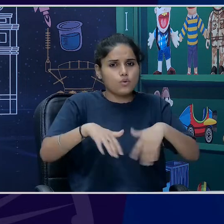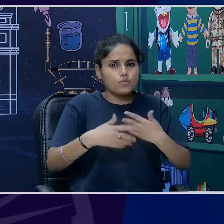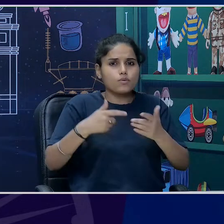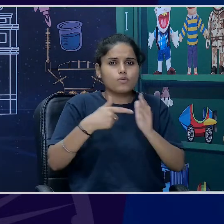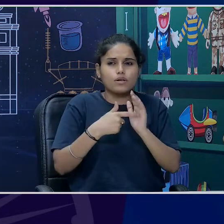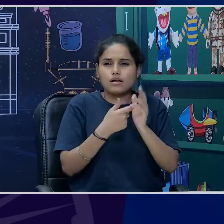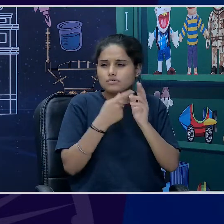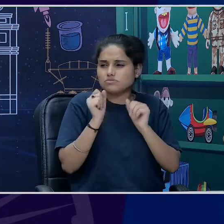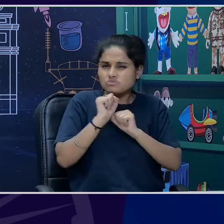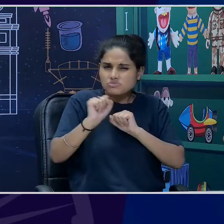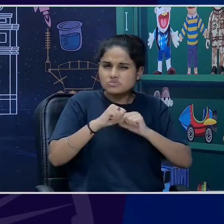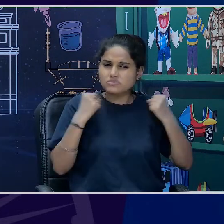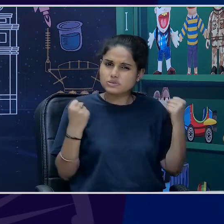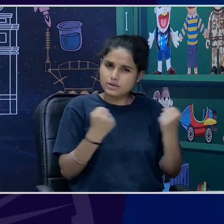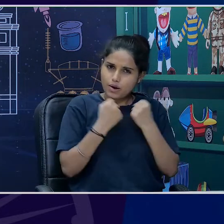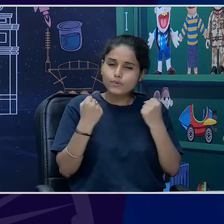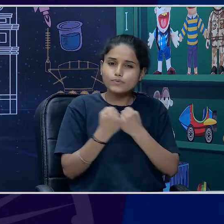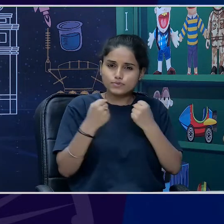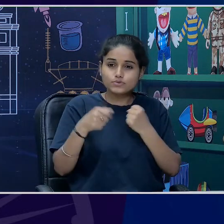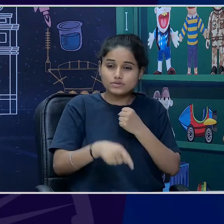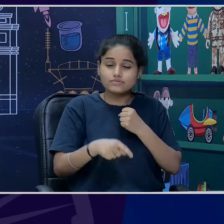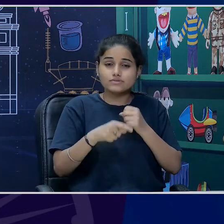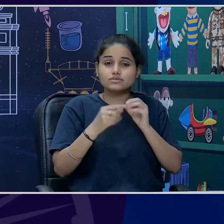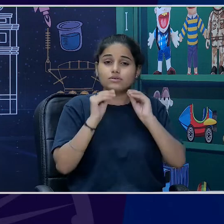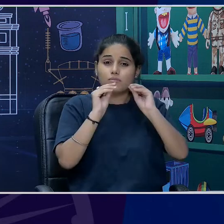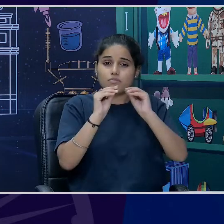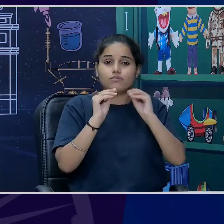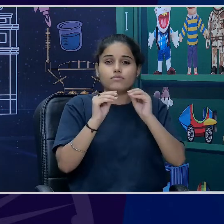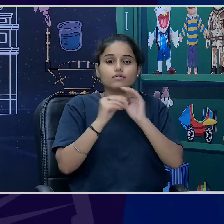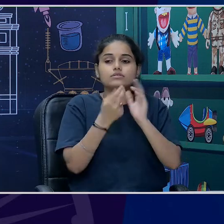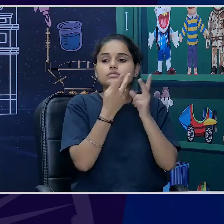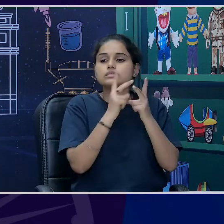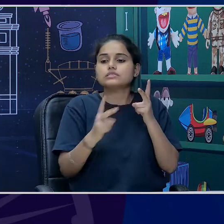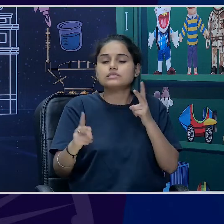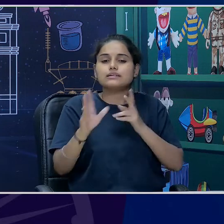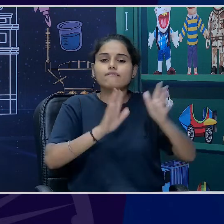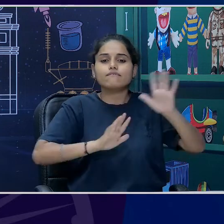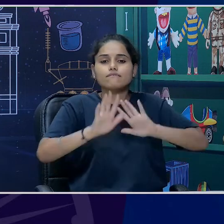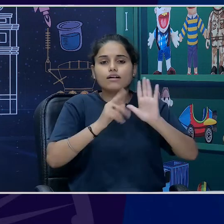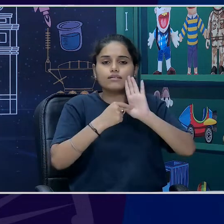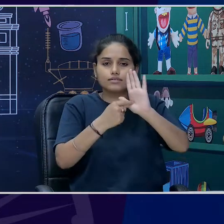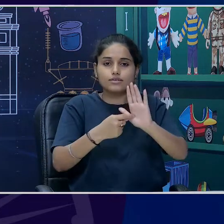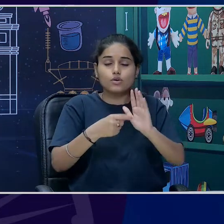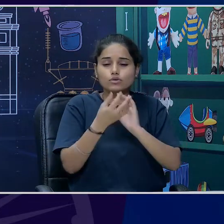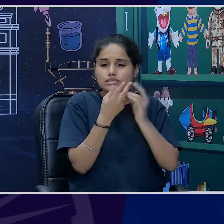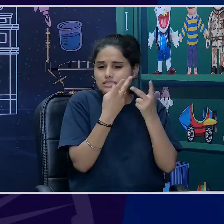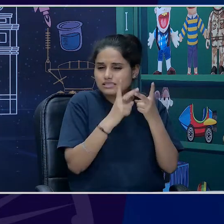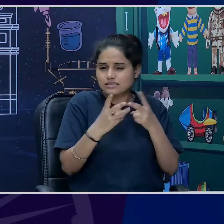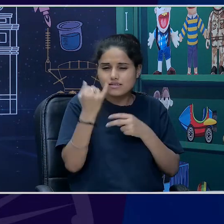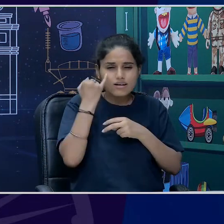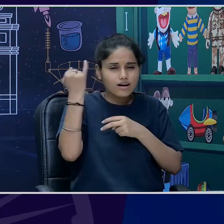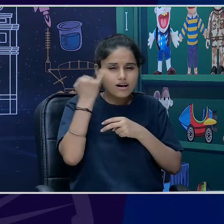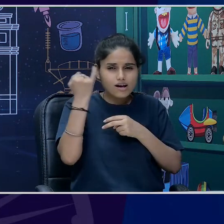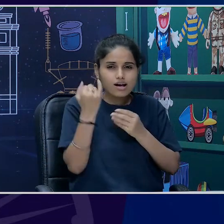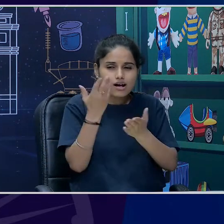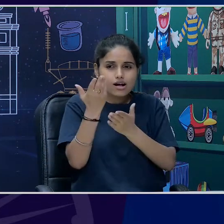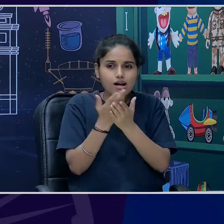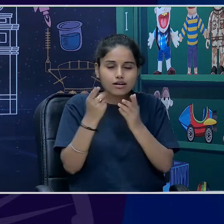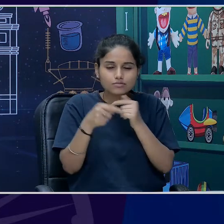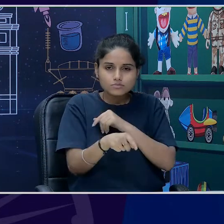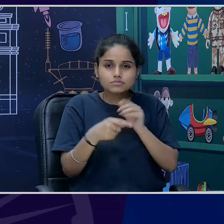amount of efforts you have put into for today's session, the different activities, the different ideas you have put in for today's